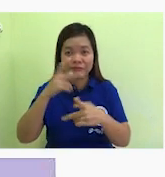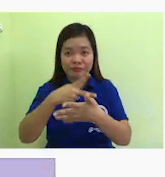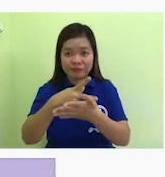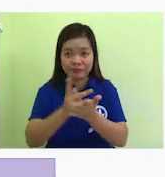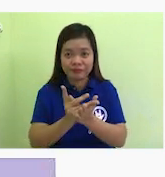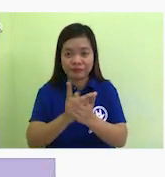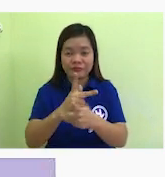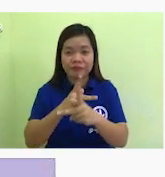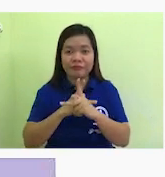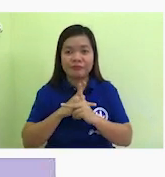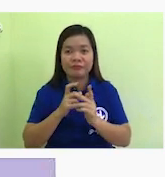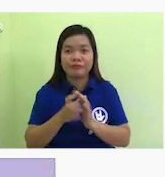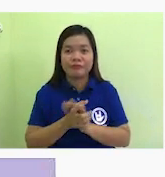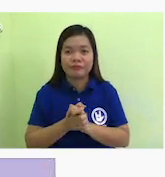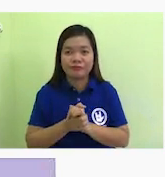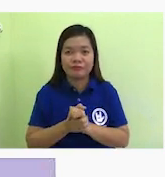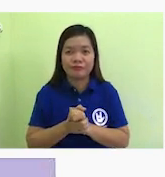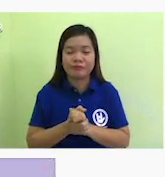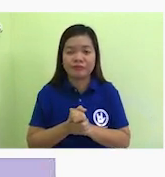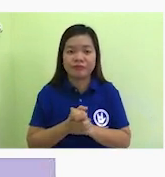Applying zero product property.